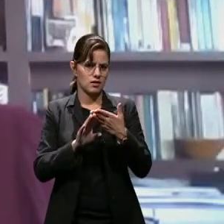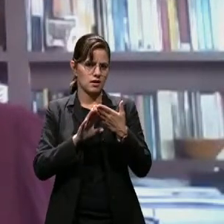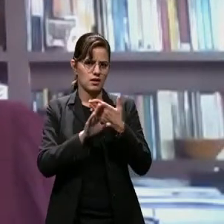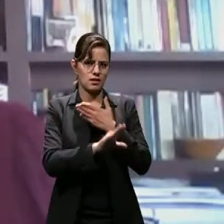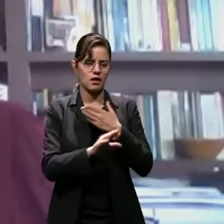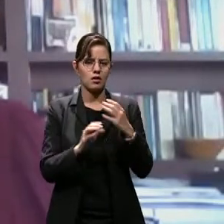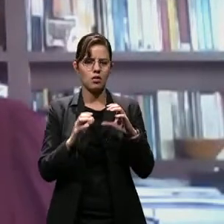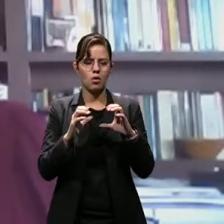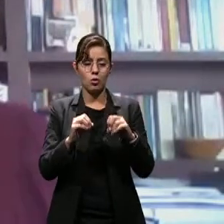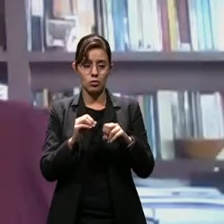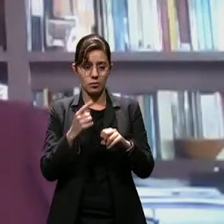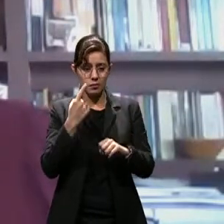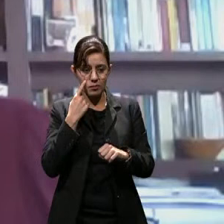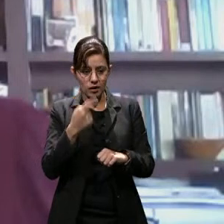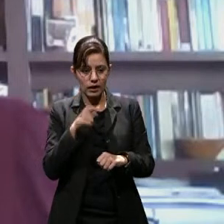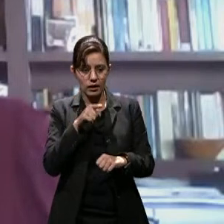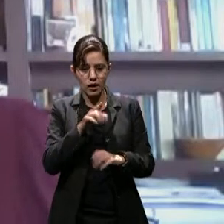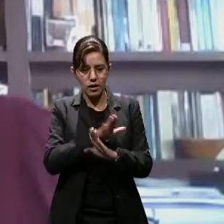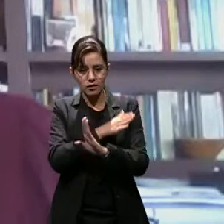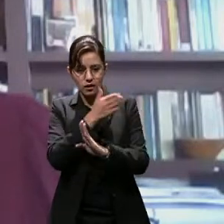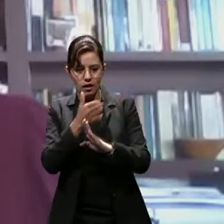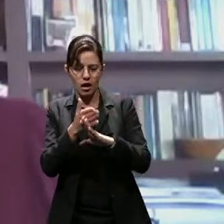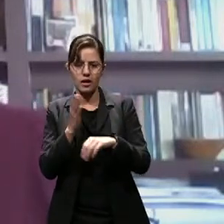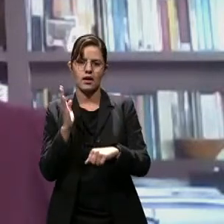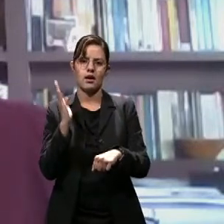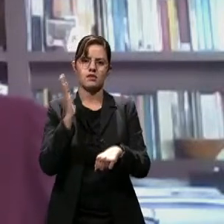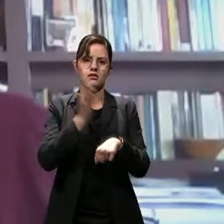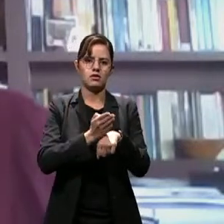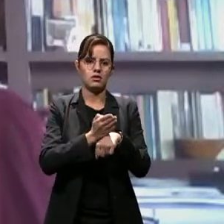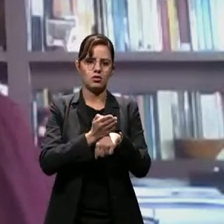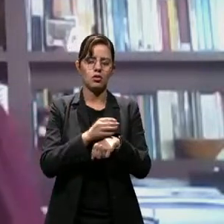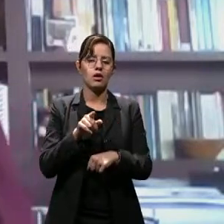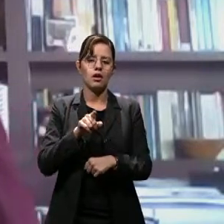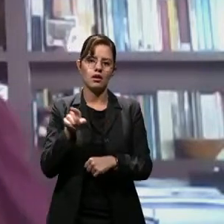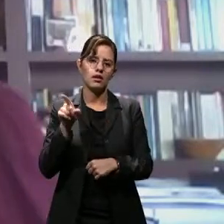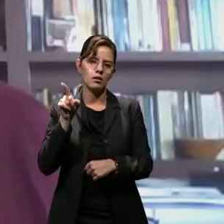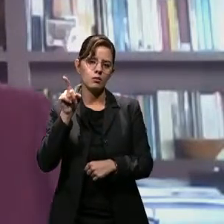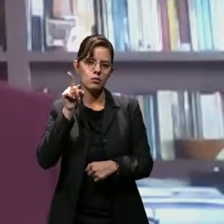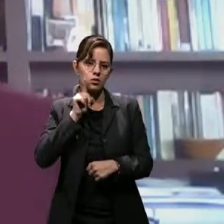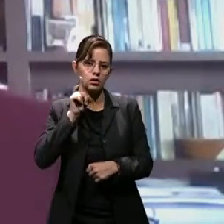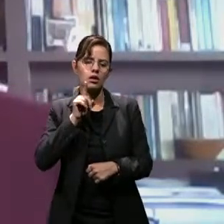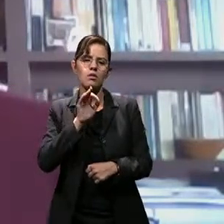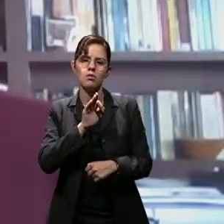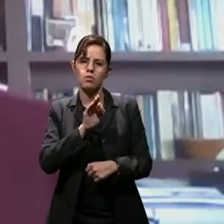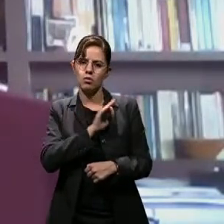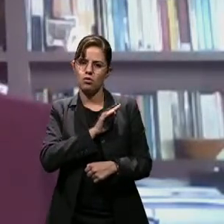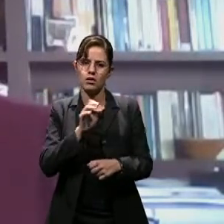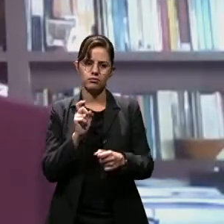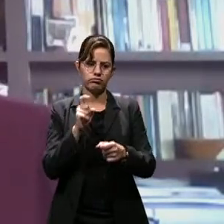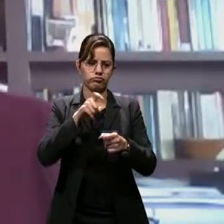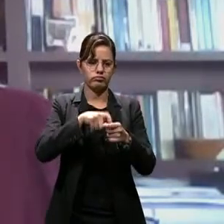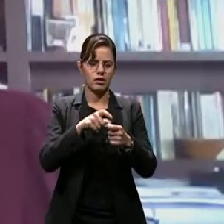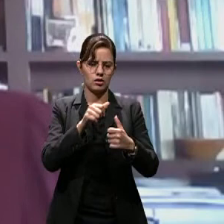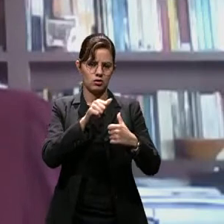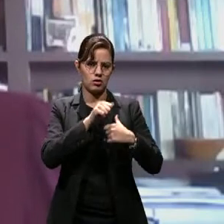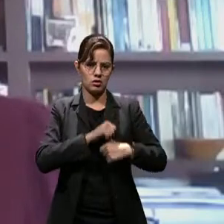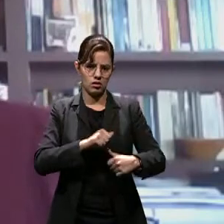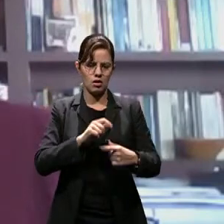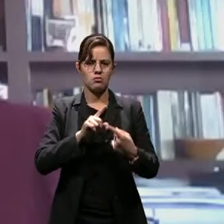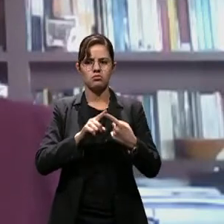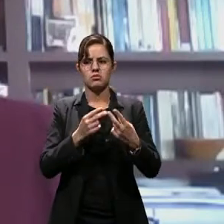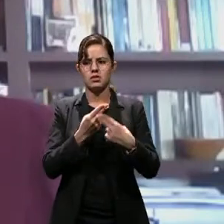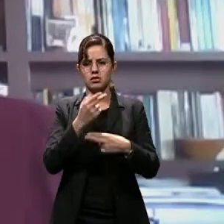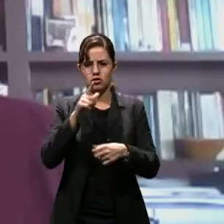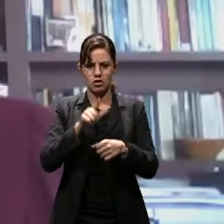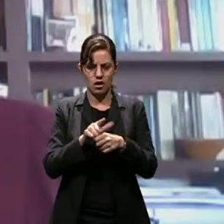and eradicate in an effective manner political violence against women that have public decision positions at